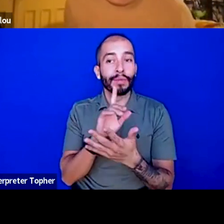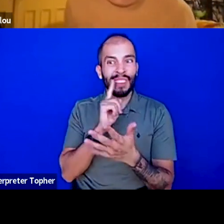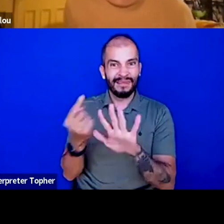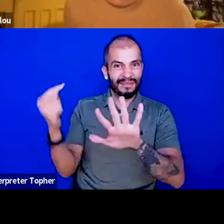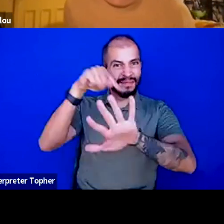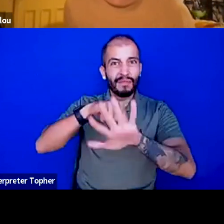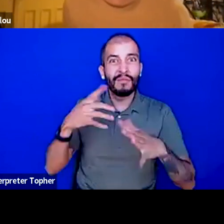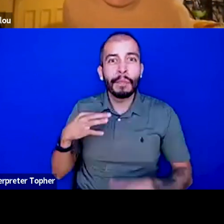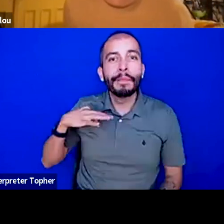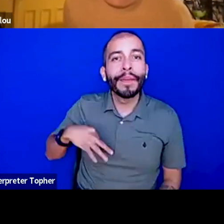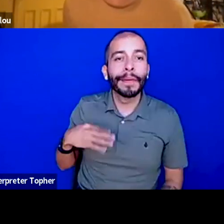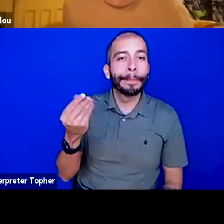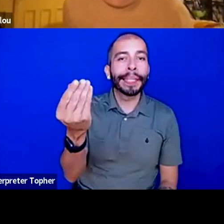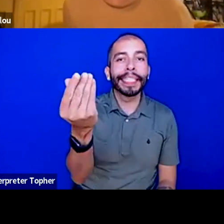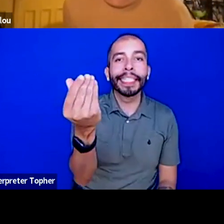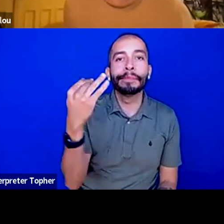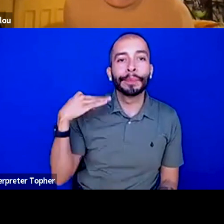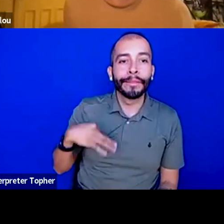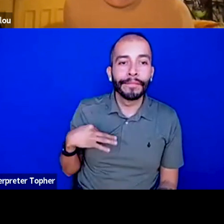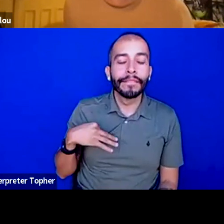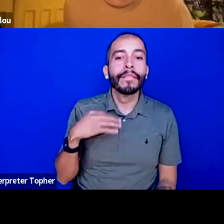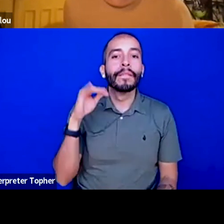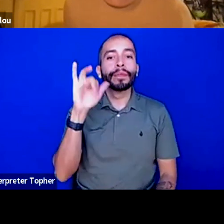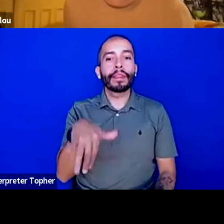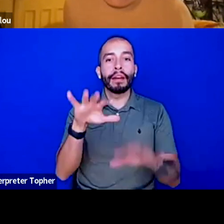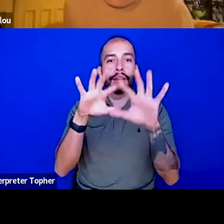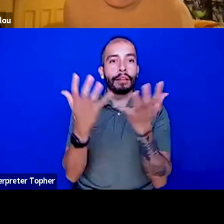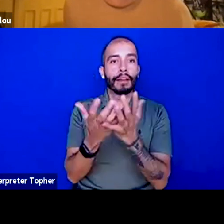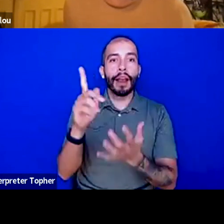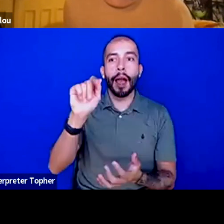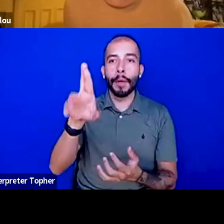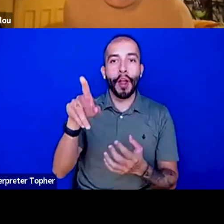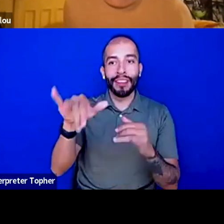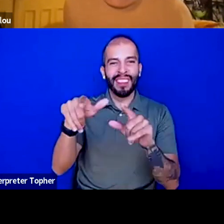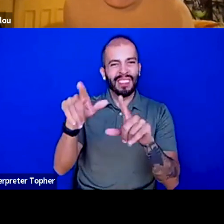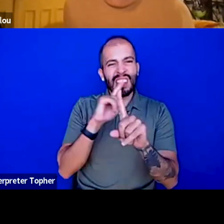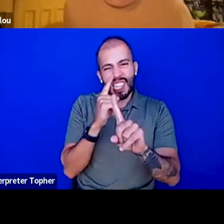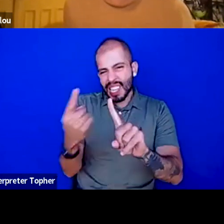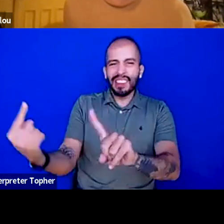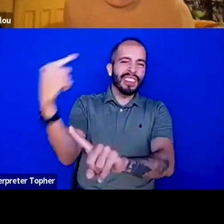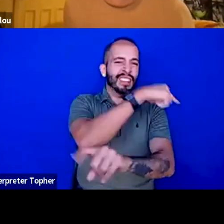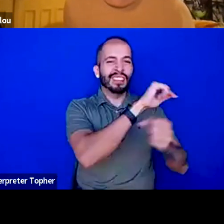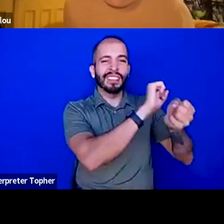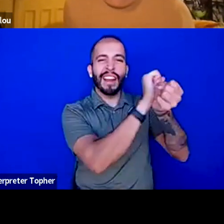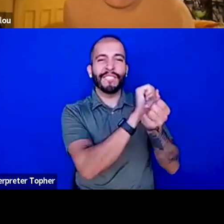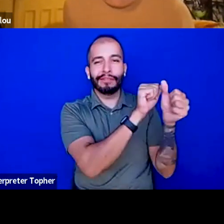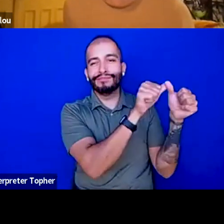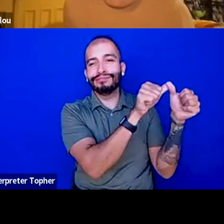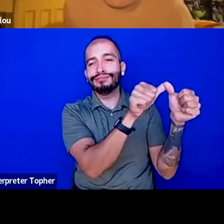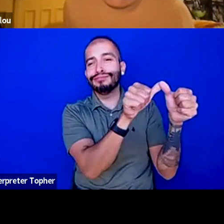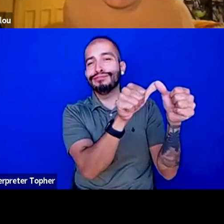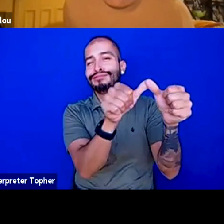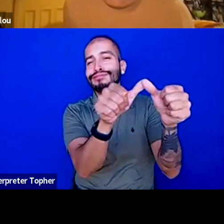itself, much as what we see in jails and prisons. But a lot of that is actually done through